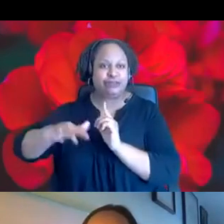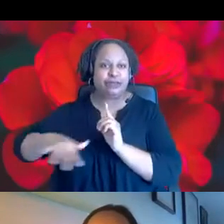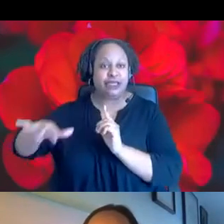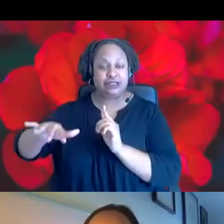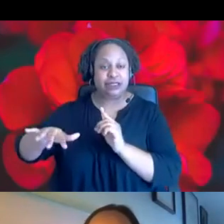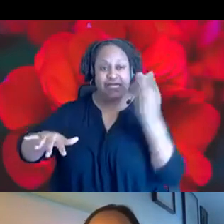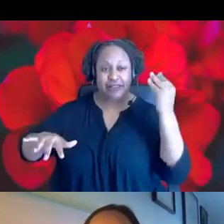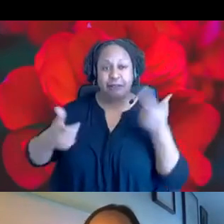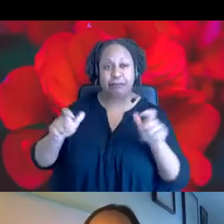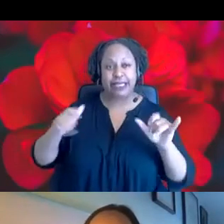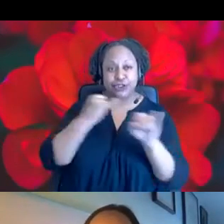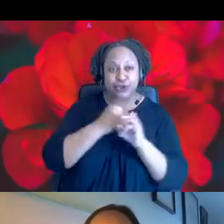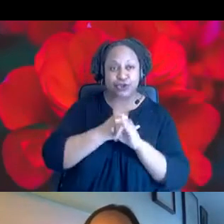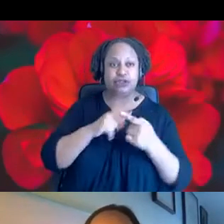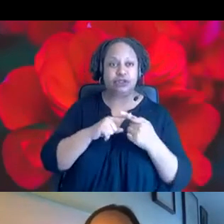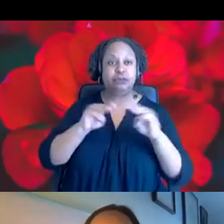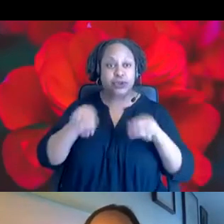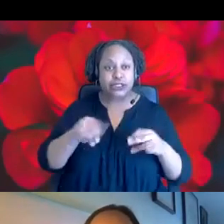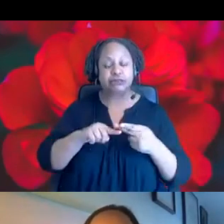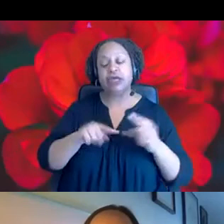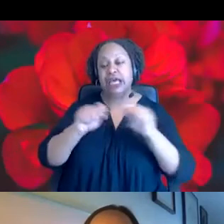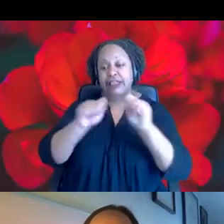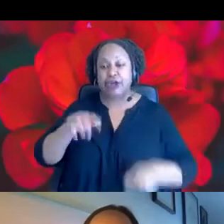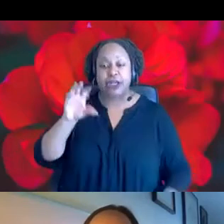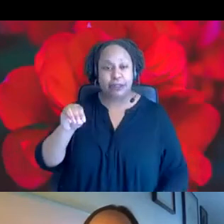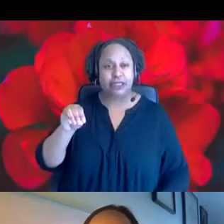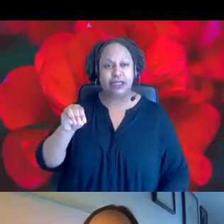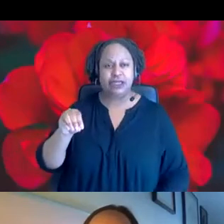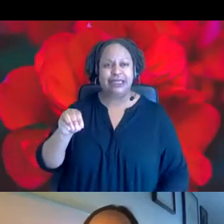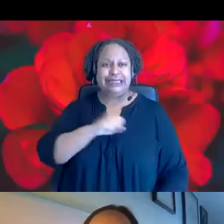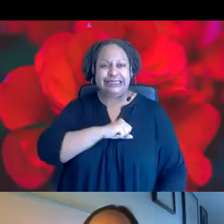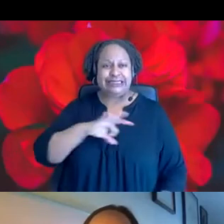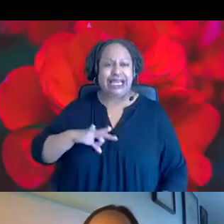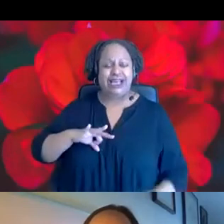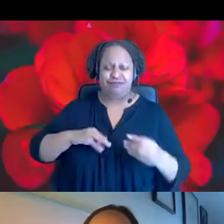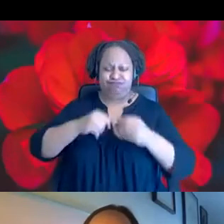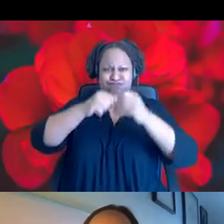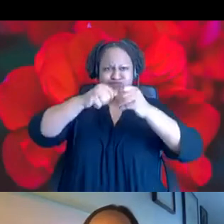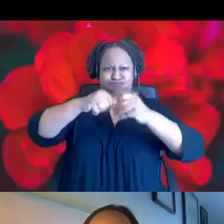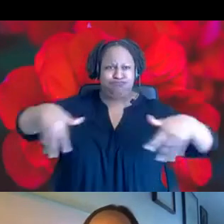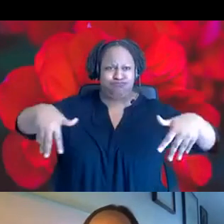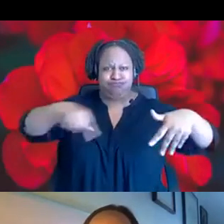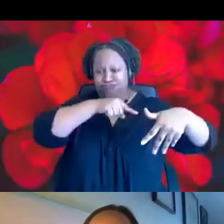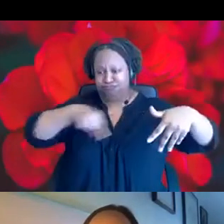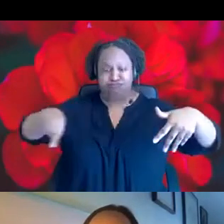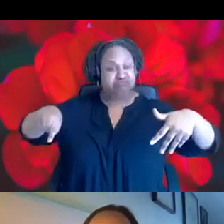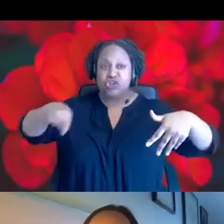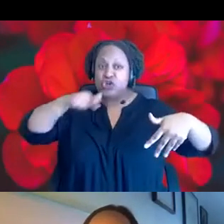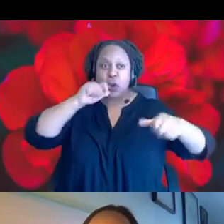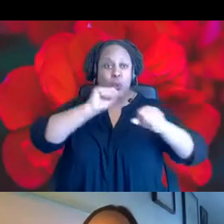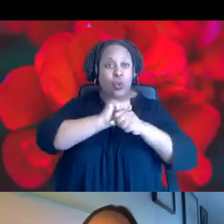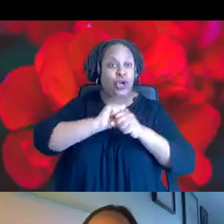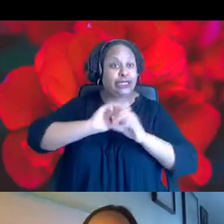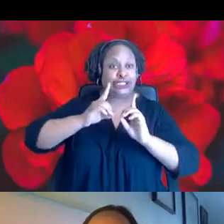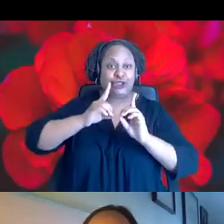institutions, museums, theater companies, there are so many staff who don't work in digital space whose very